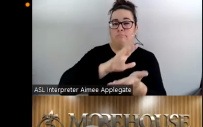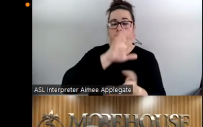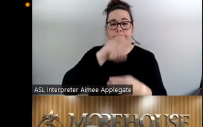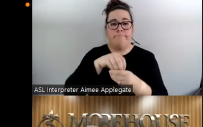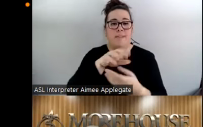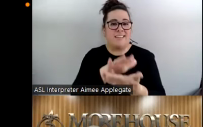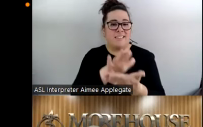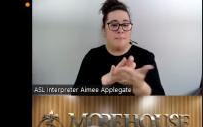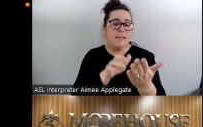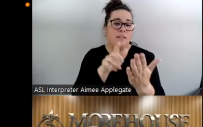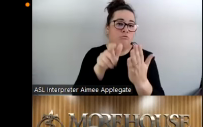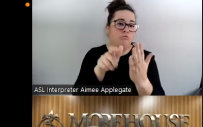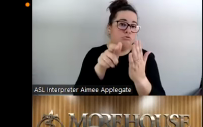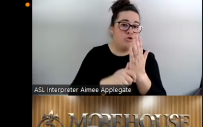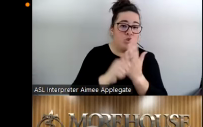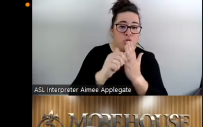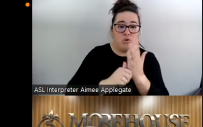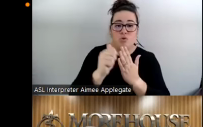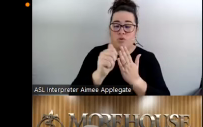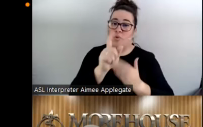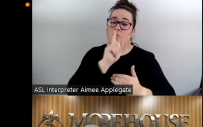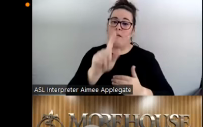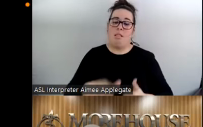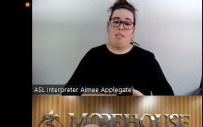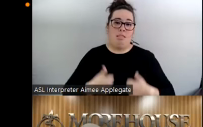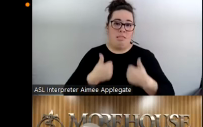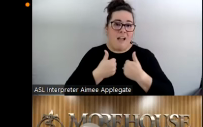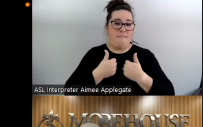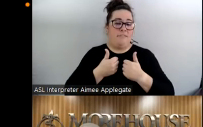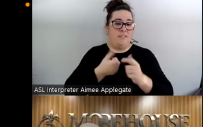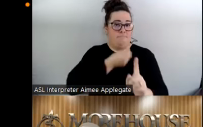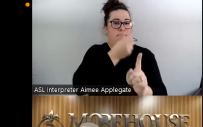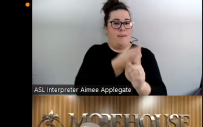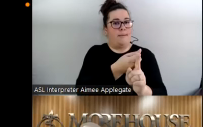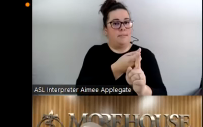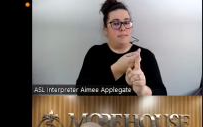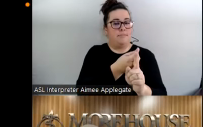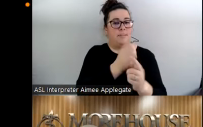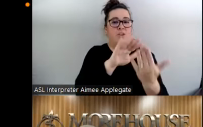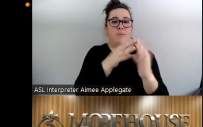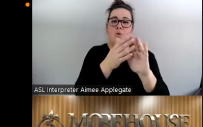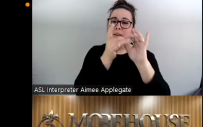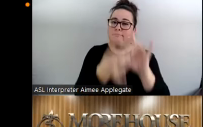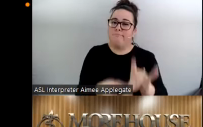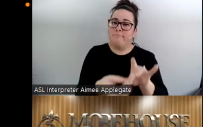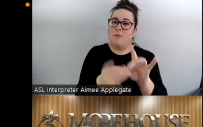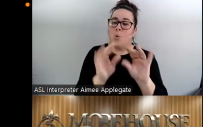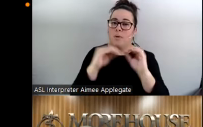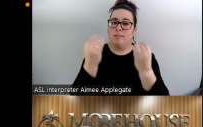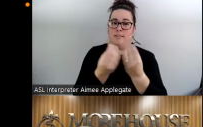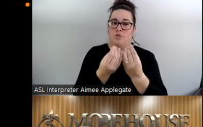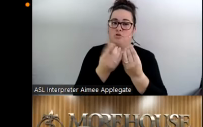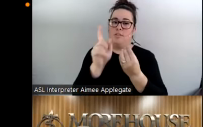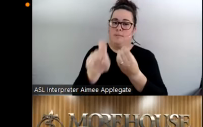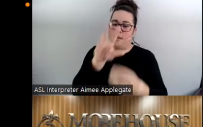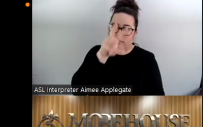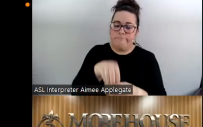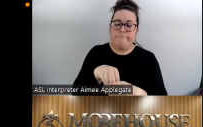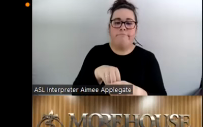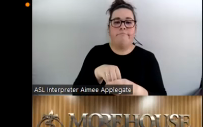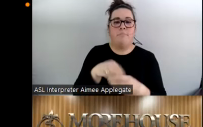are real world implications, and there really is a role that community-based organizations must play in trying to